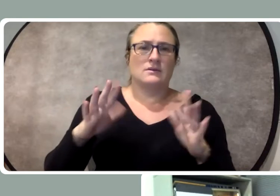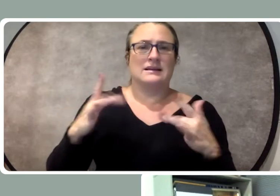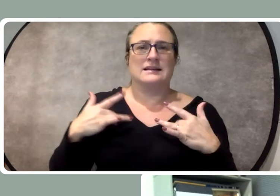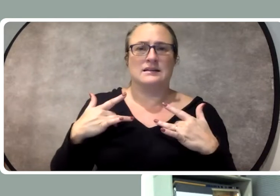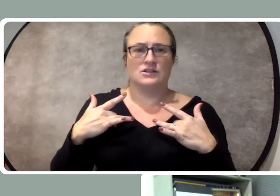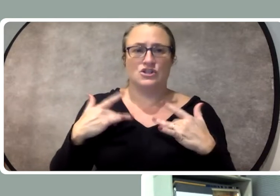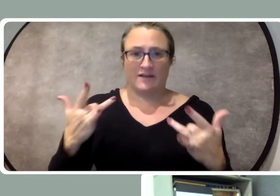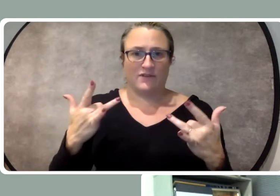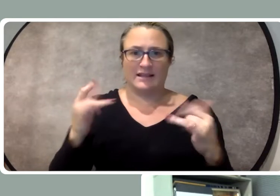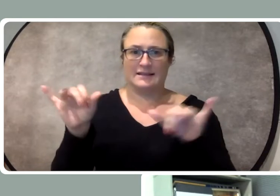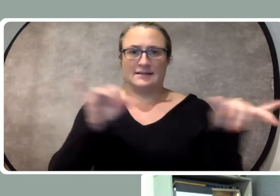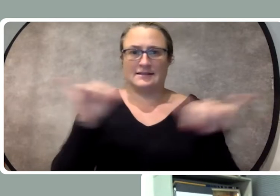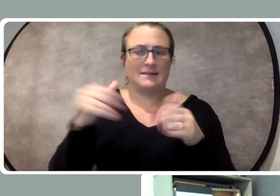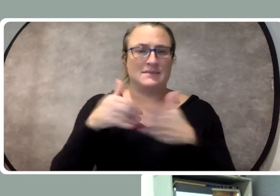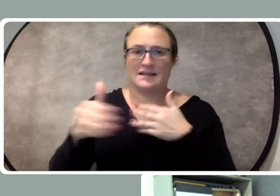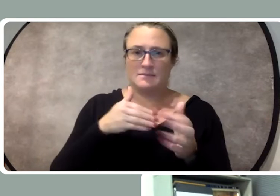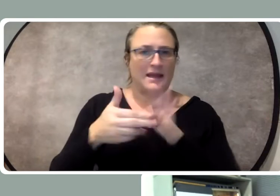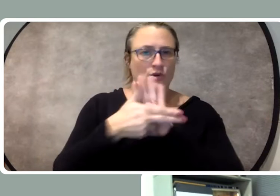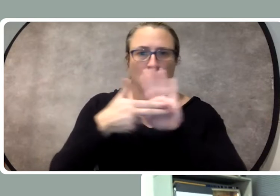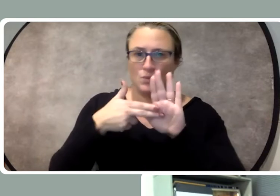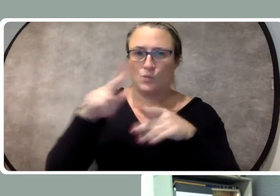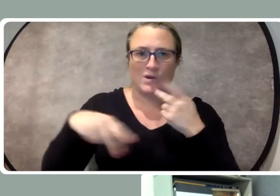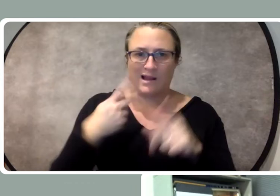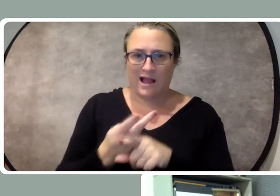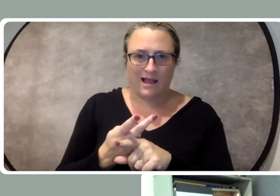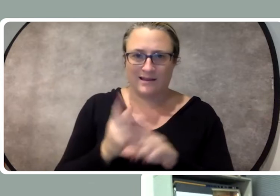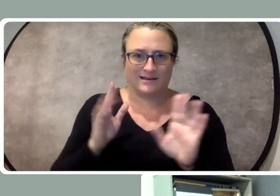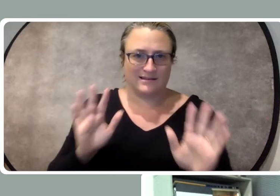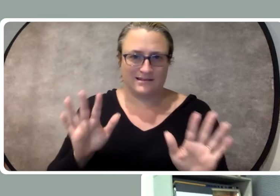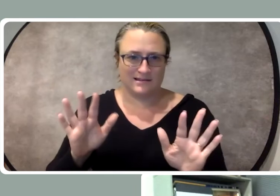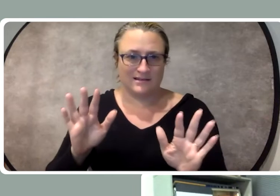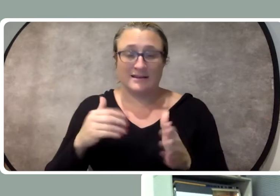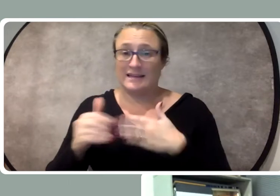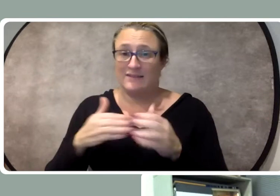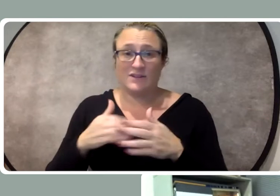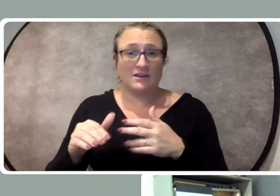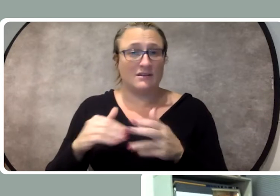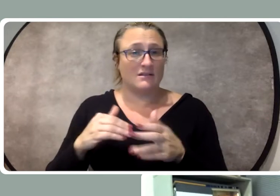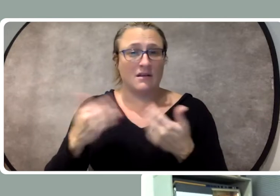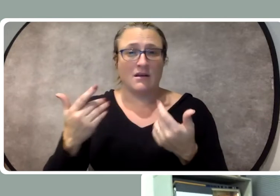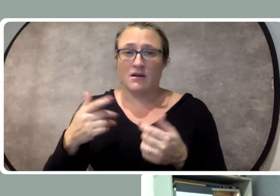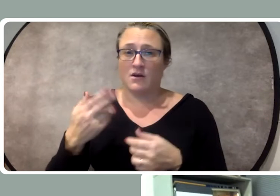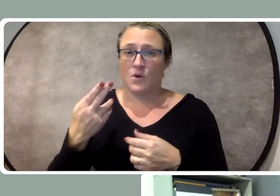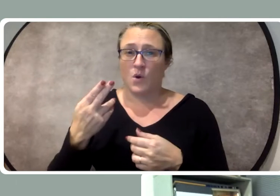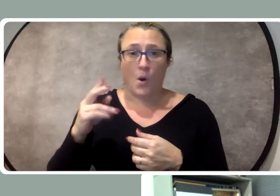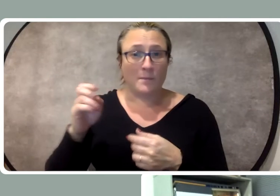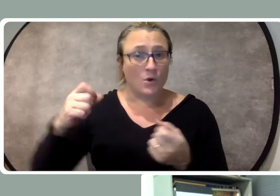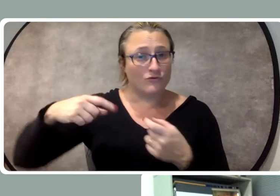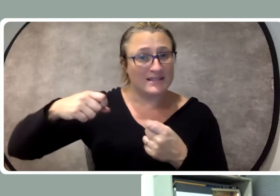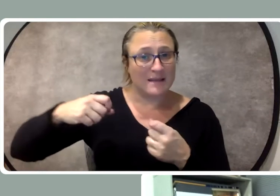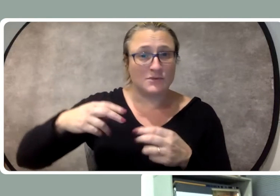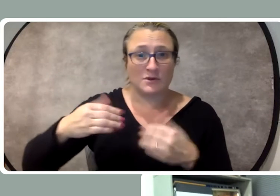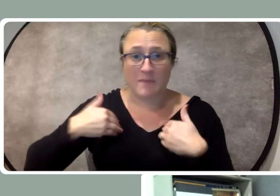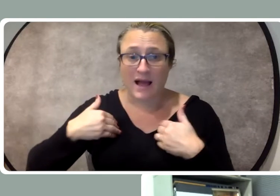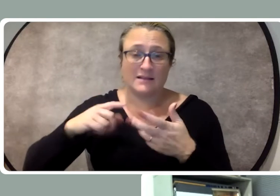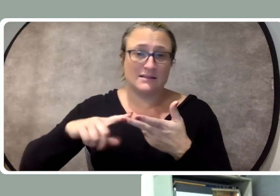same across the board for even those patients who are hormone receptor positive, HER2